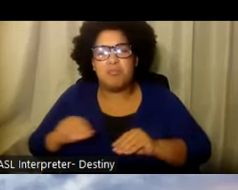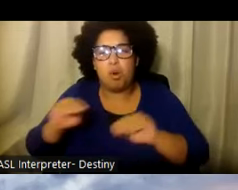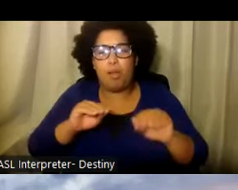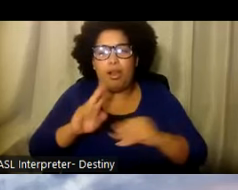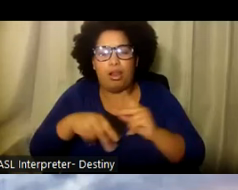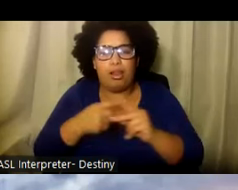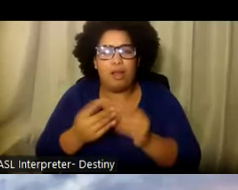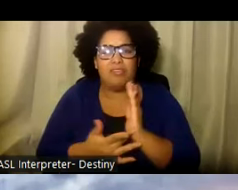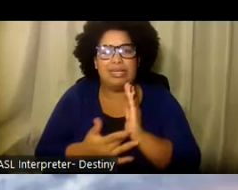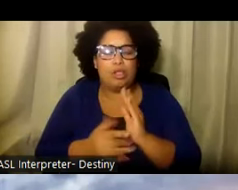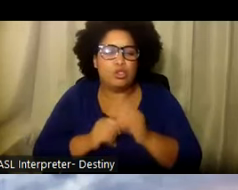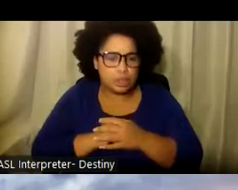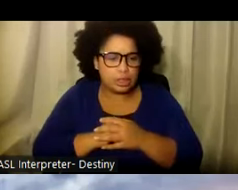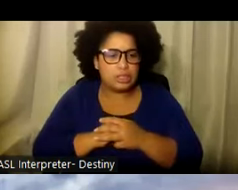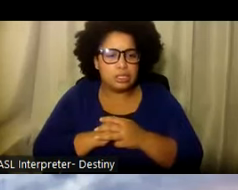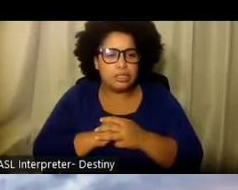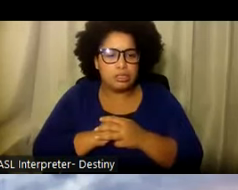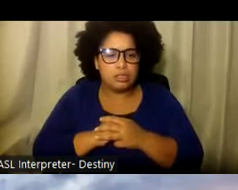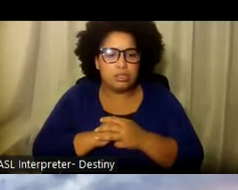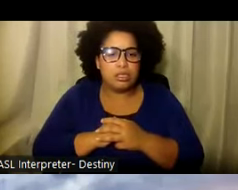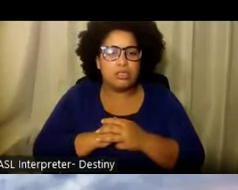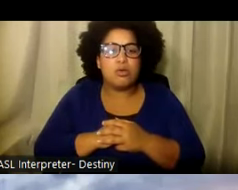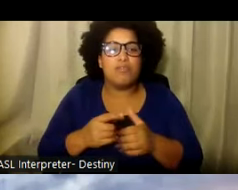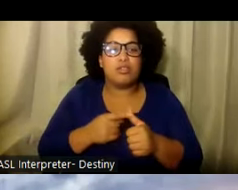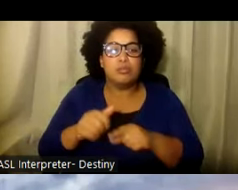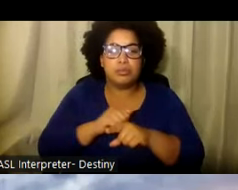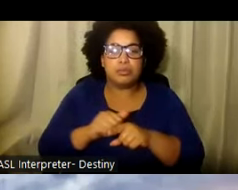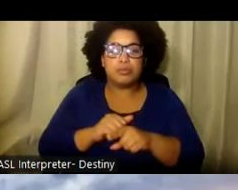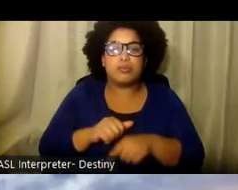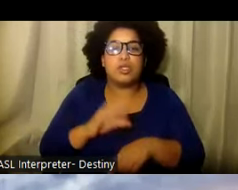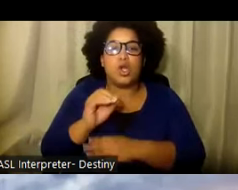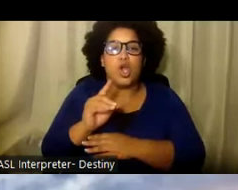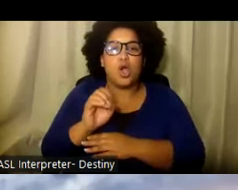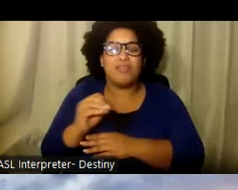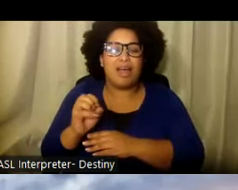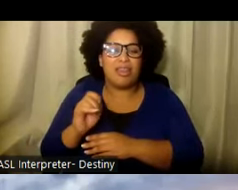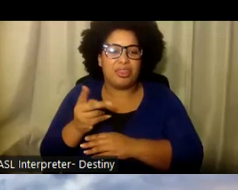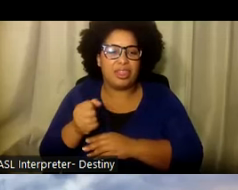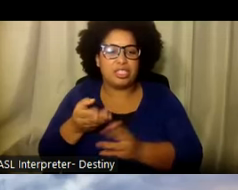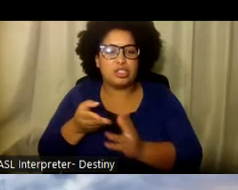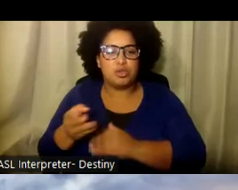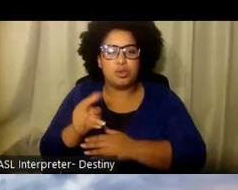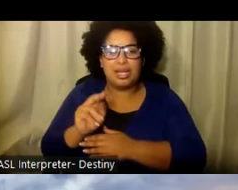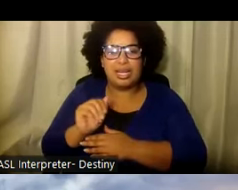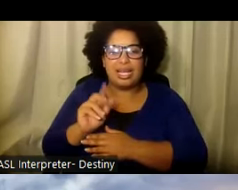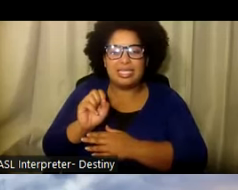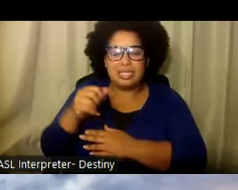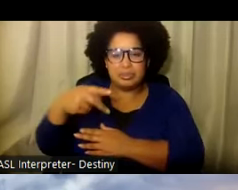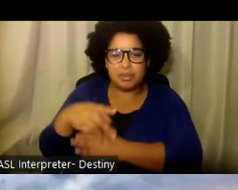The first training offered will be the DSP Code of Ethics by NADSP that we are really excited to bring to